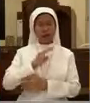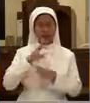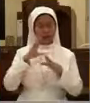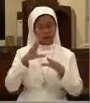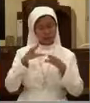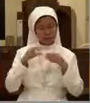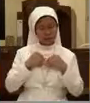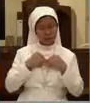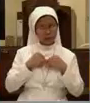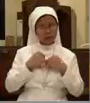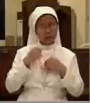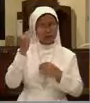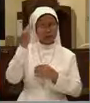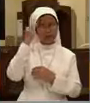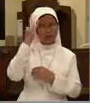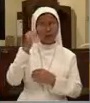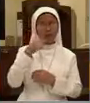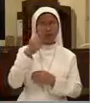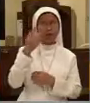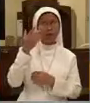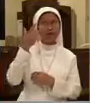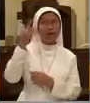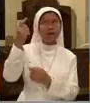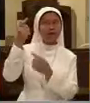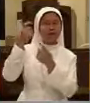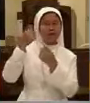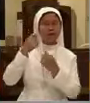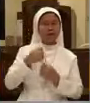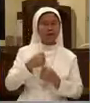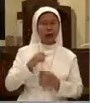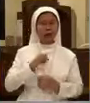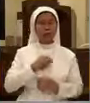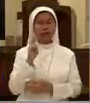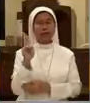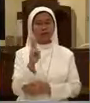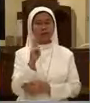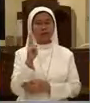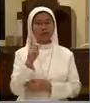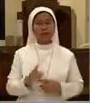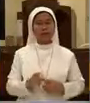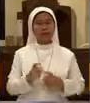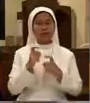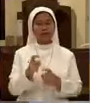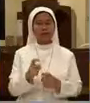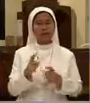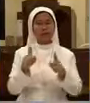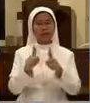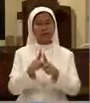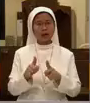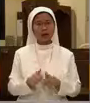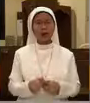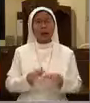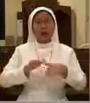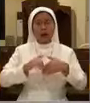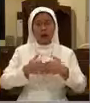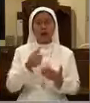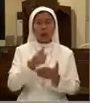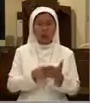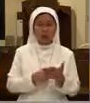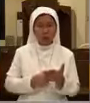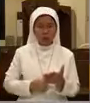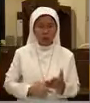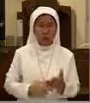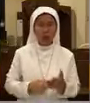a gift, I hopefully will use the gift according to the desire of